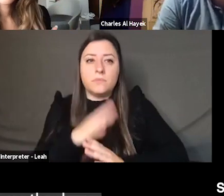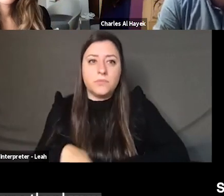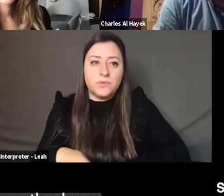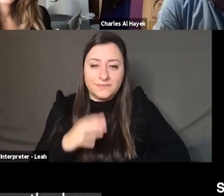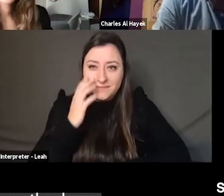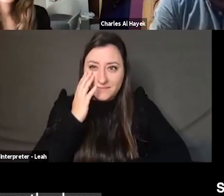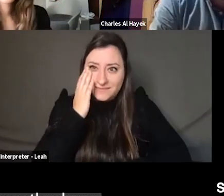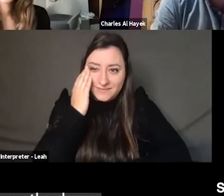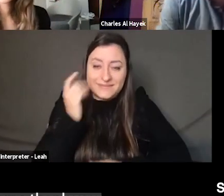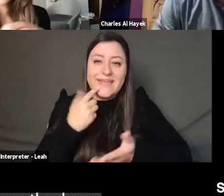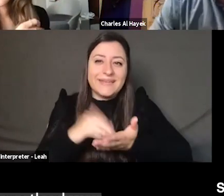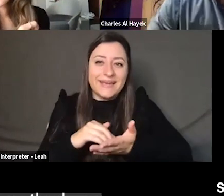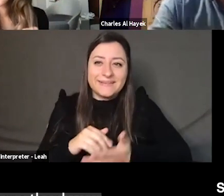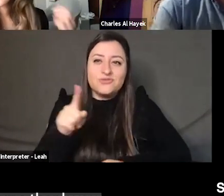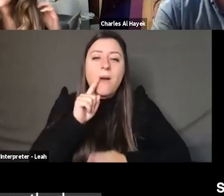You are muted.